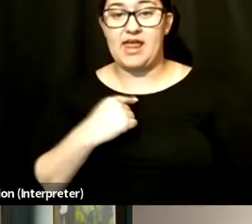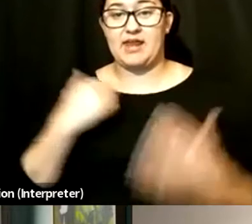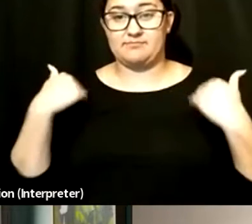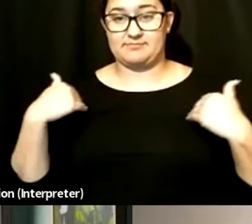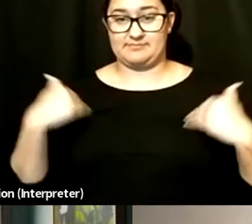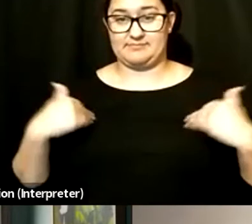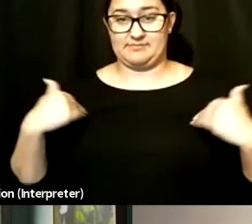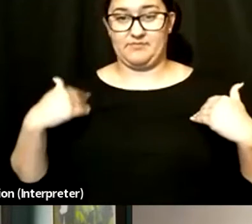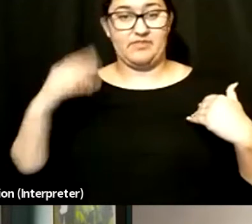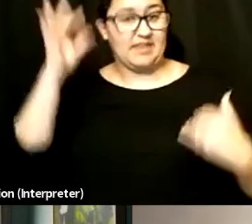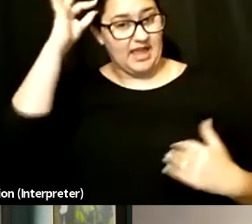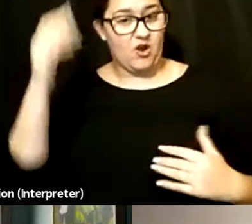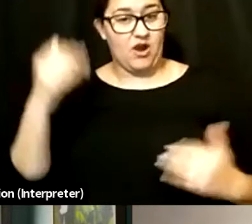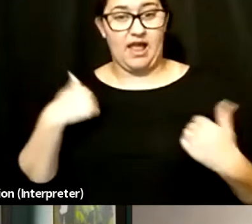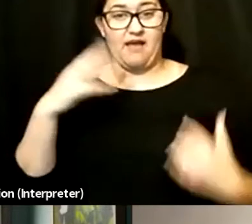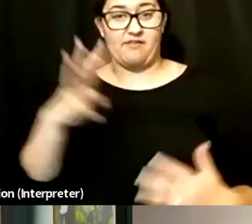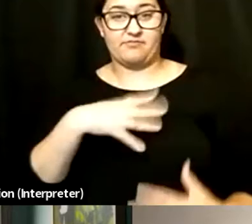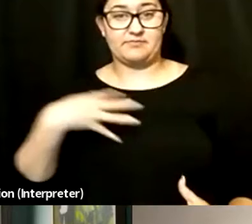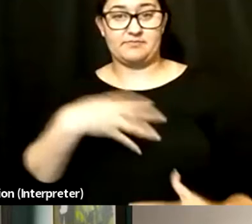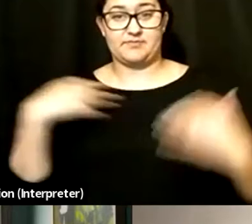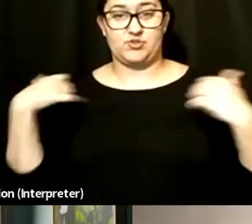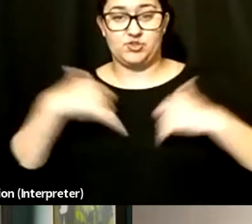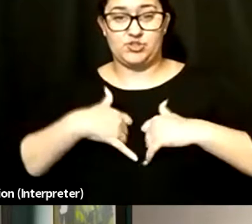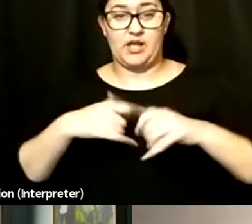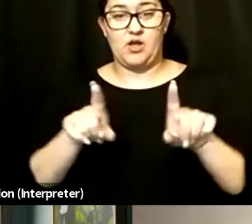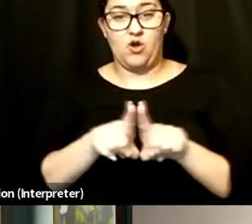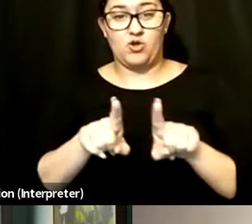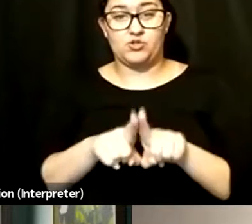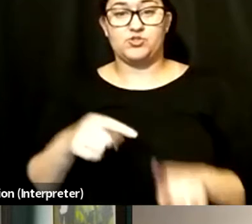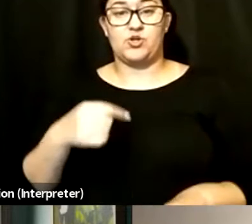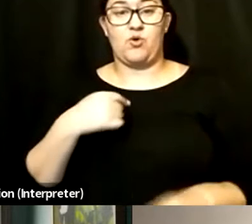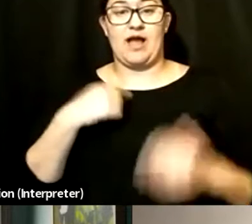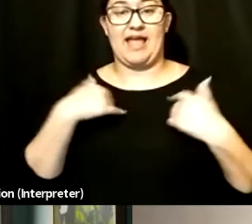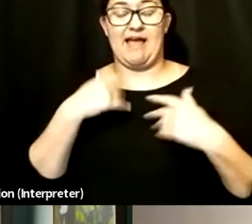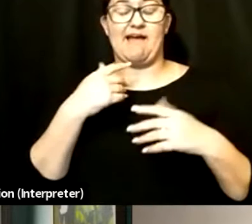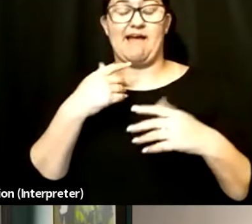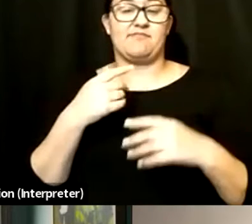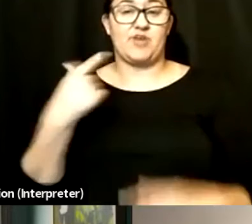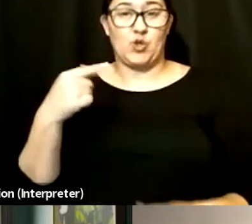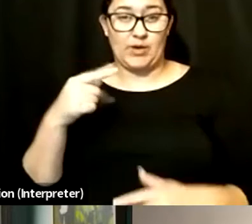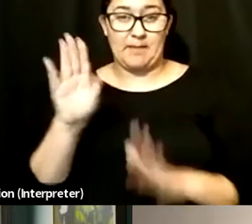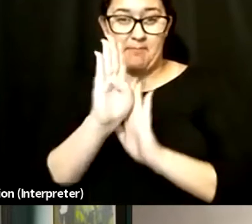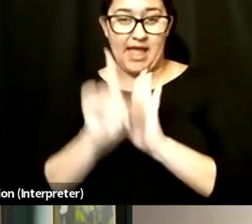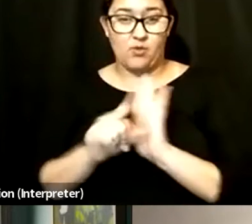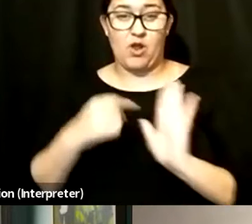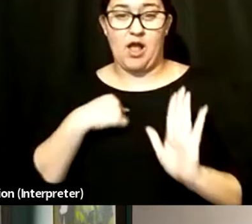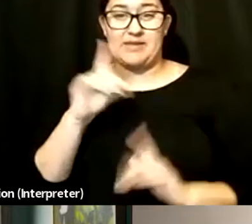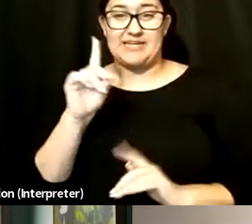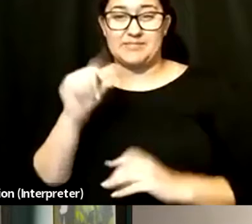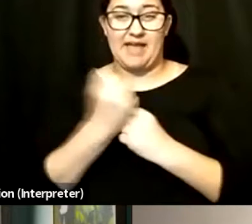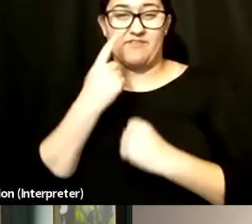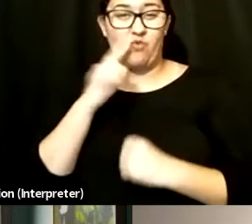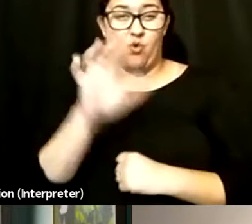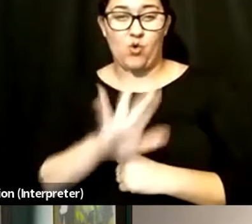hair. I'm wearing a plaid jacket and white top, and I'm before this very green background. And I've been a disability advocate for about 10 years, and